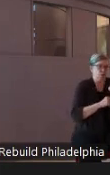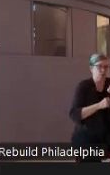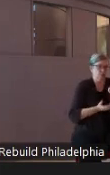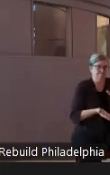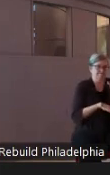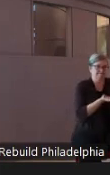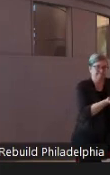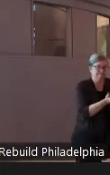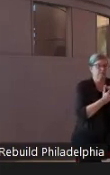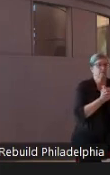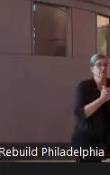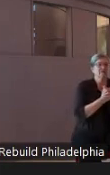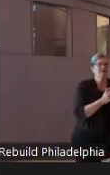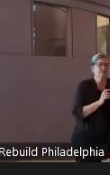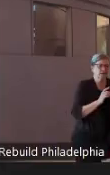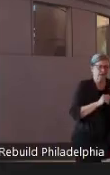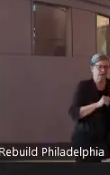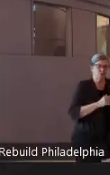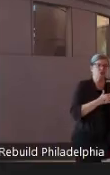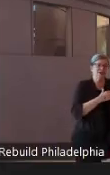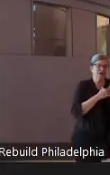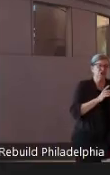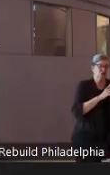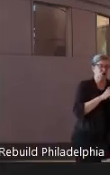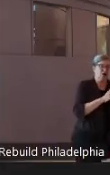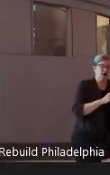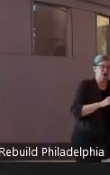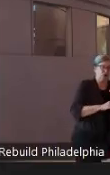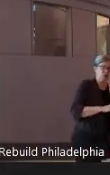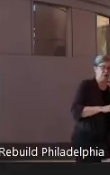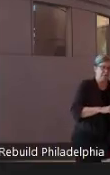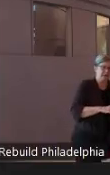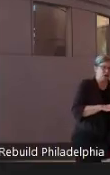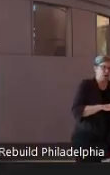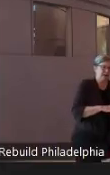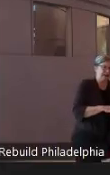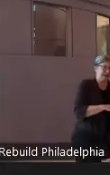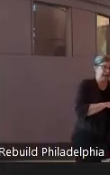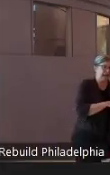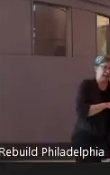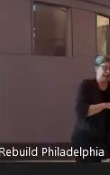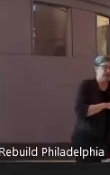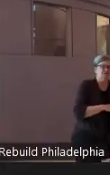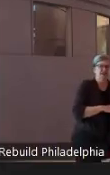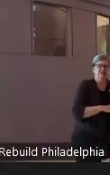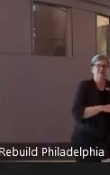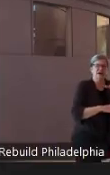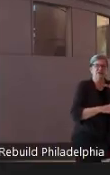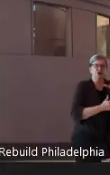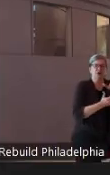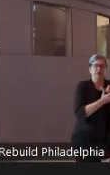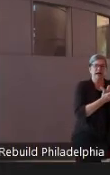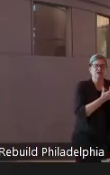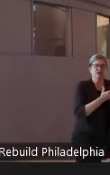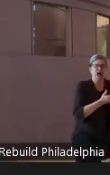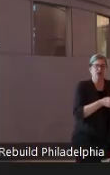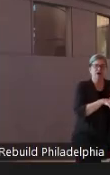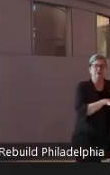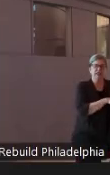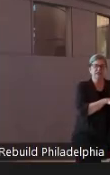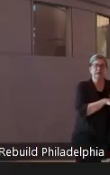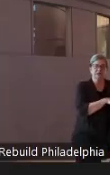was started under the former Mayor Kenny, and it's about a $500 million investment in cities, parks, rec centers,